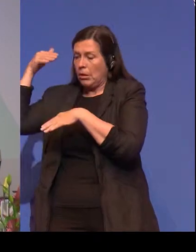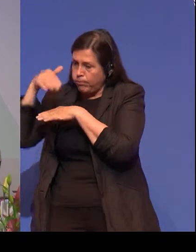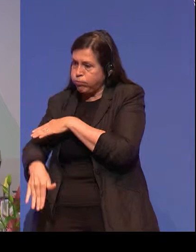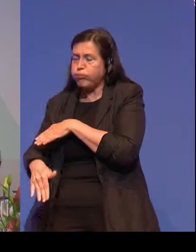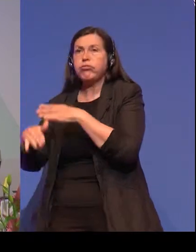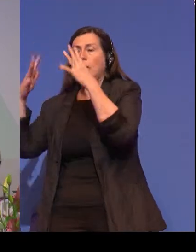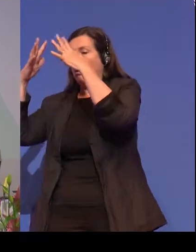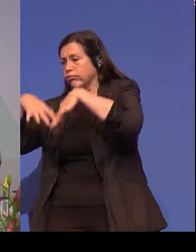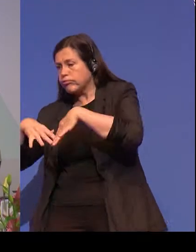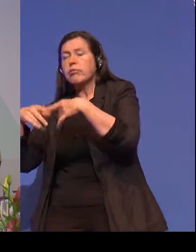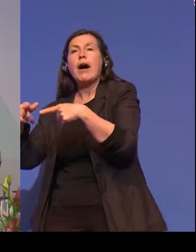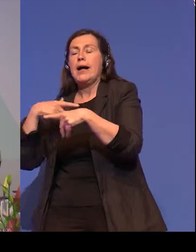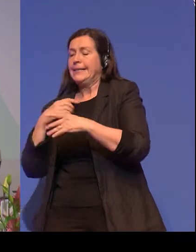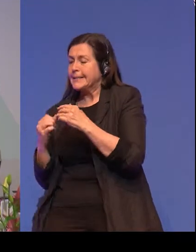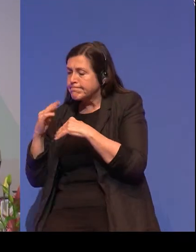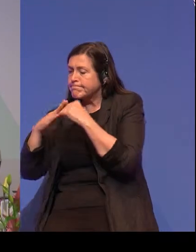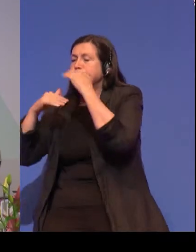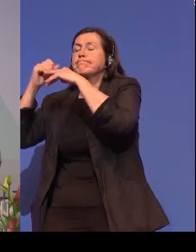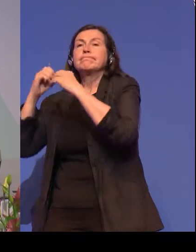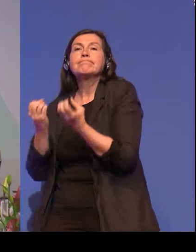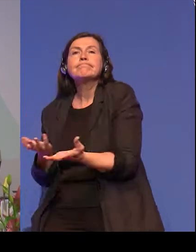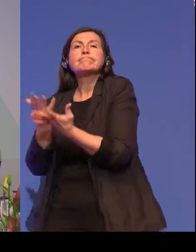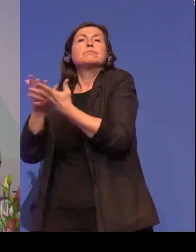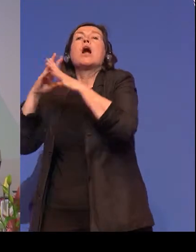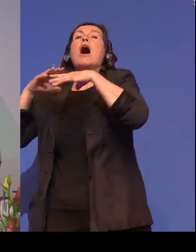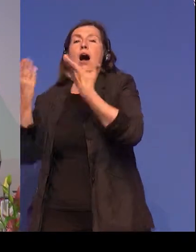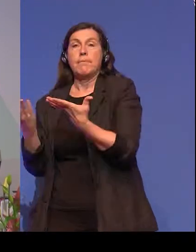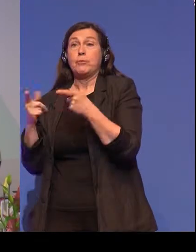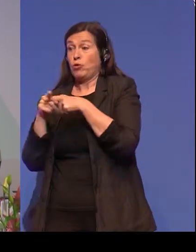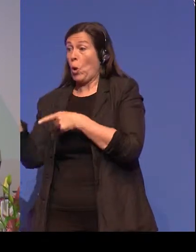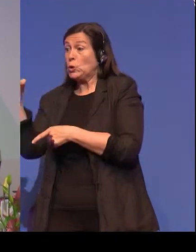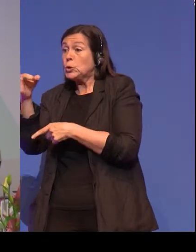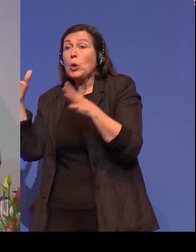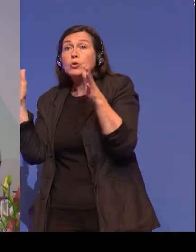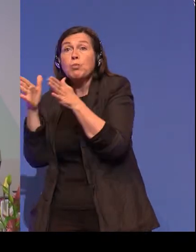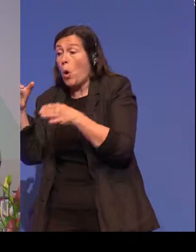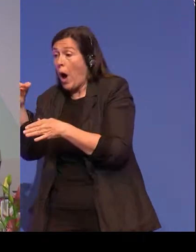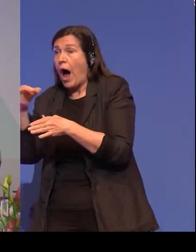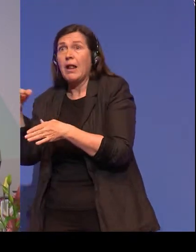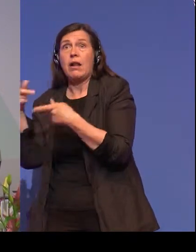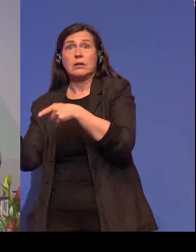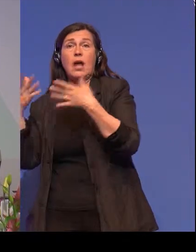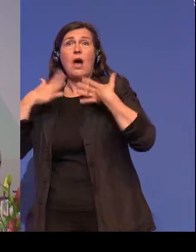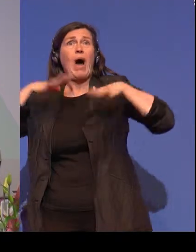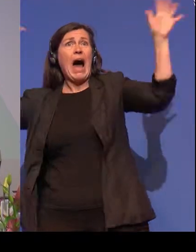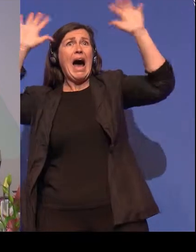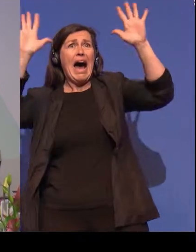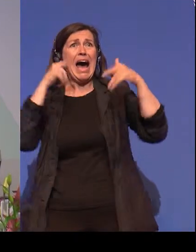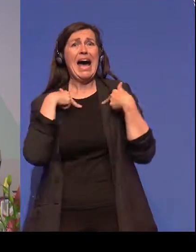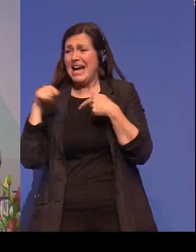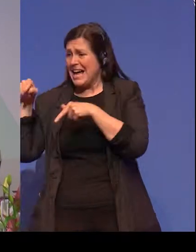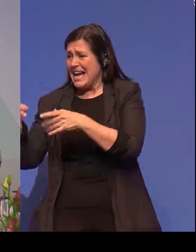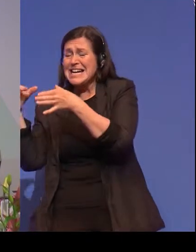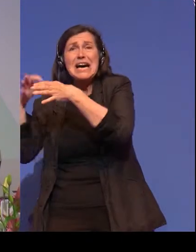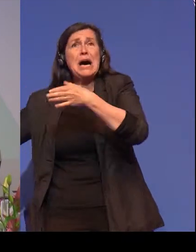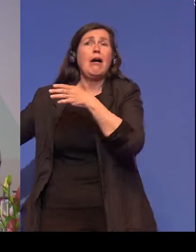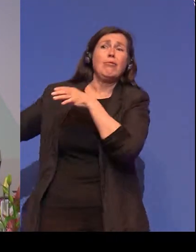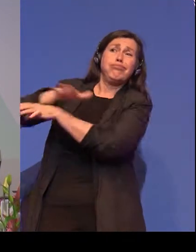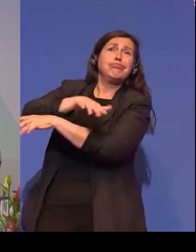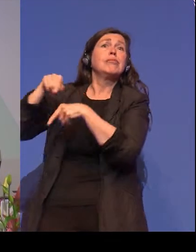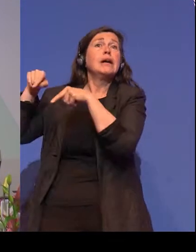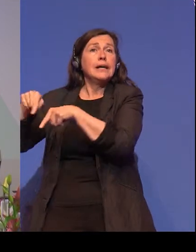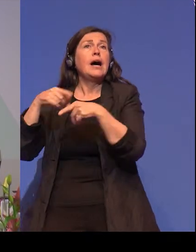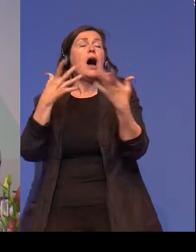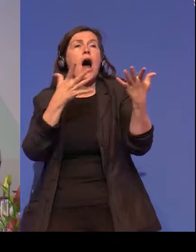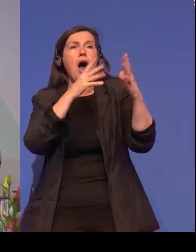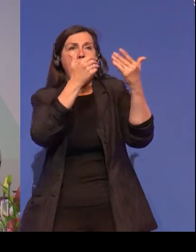in 2014 as a response to small island states' call for more adequate, predictable, and effective flows of finance from the